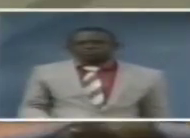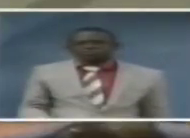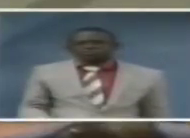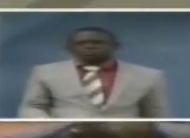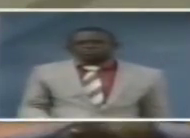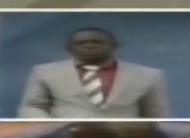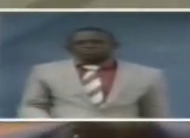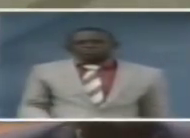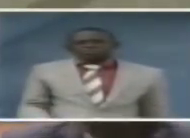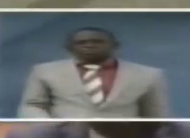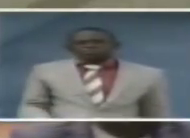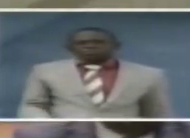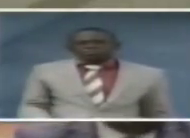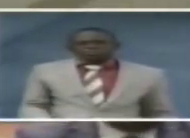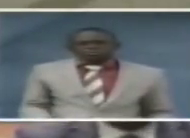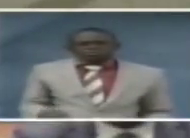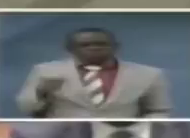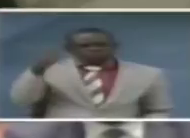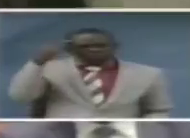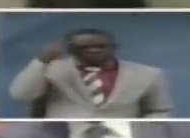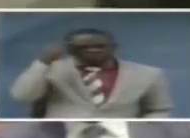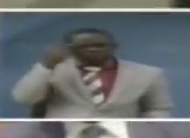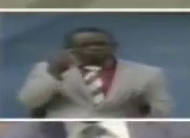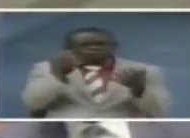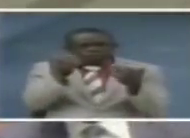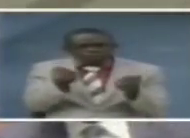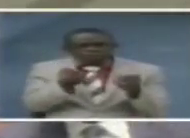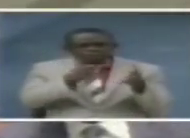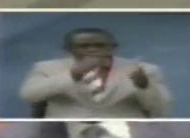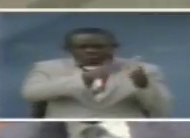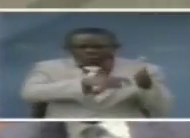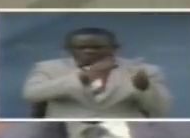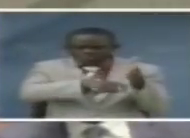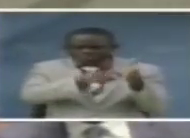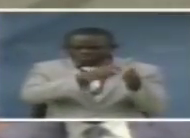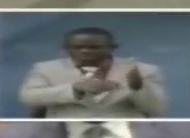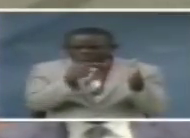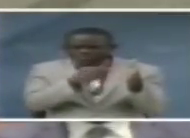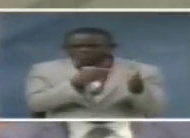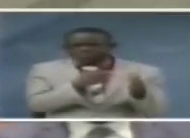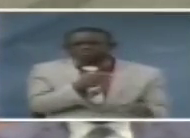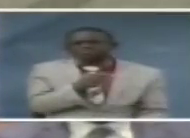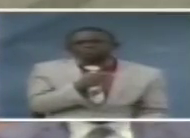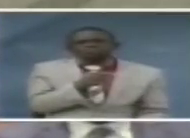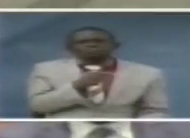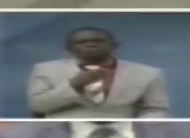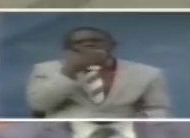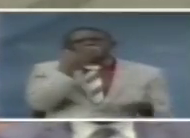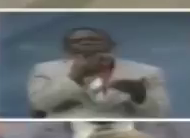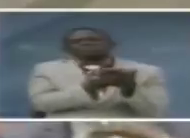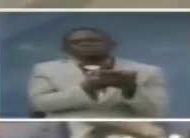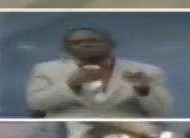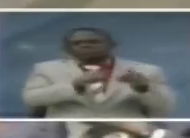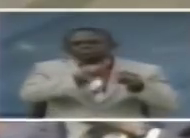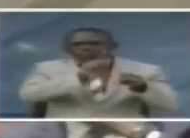taking various demands into account, the government had to find a balance that would provide a fair